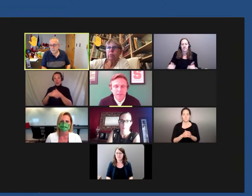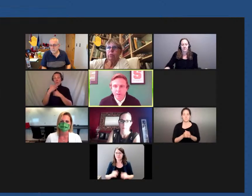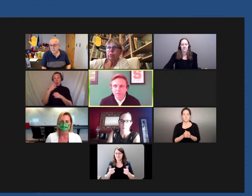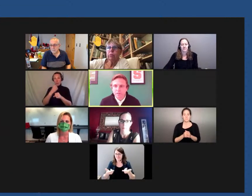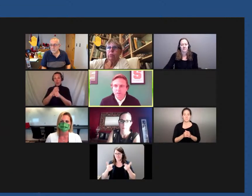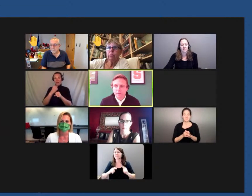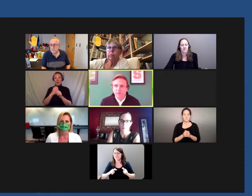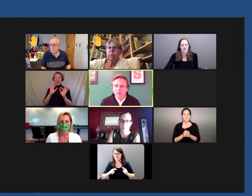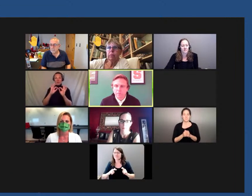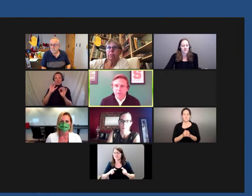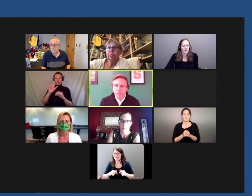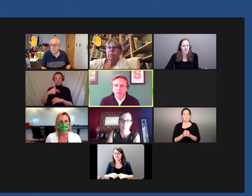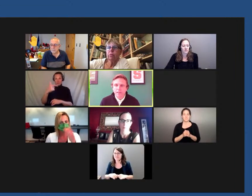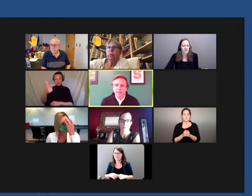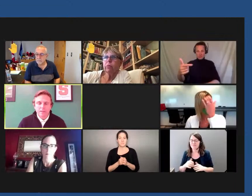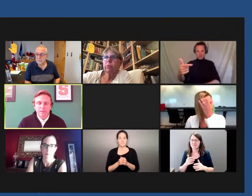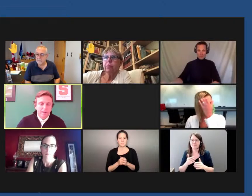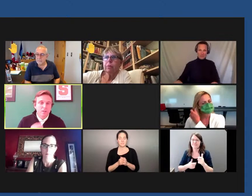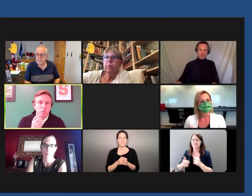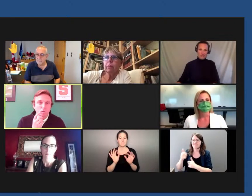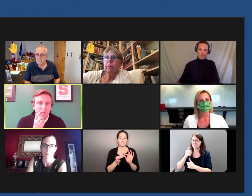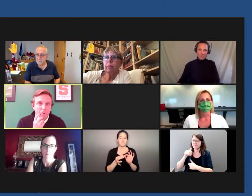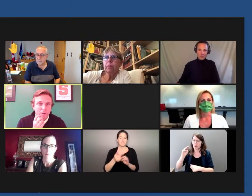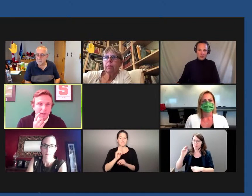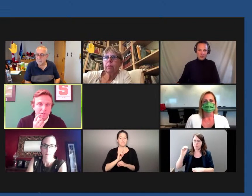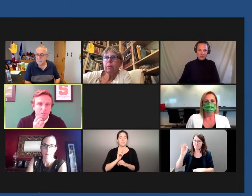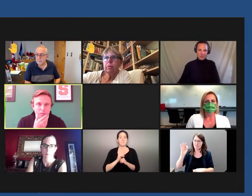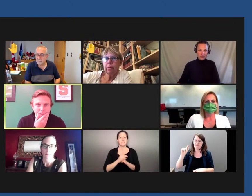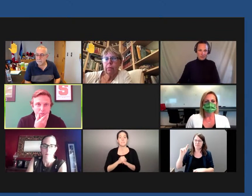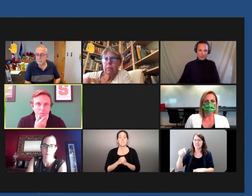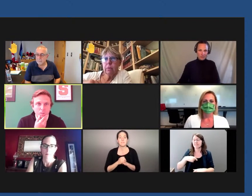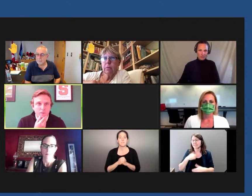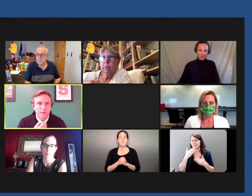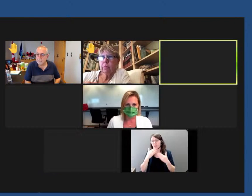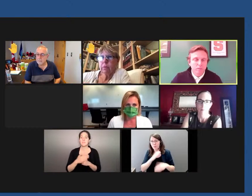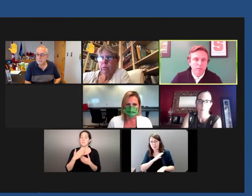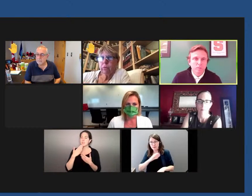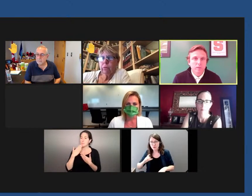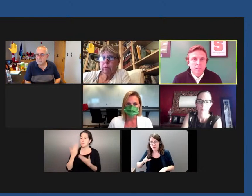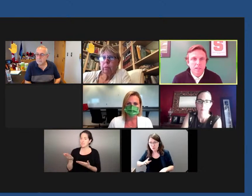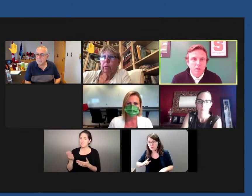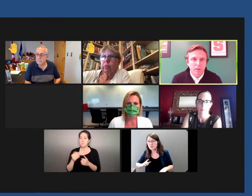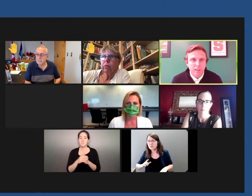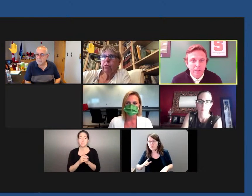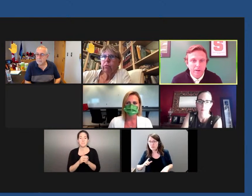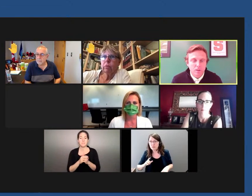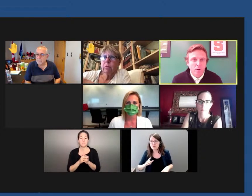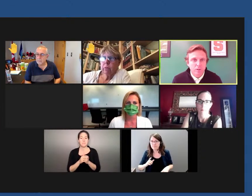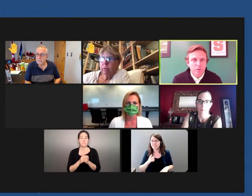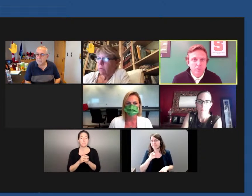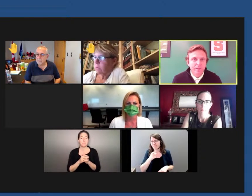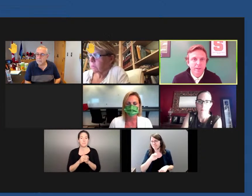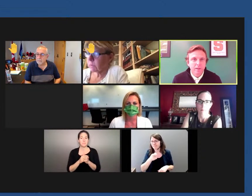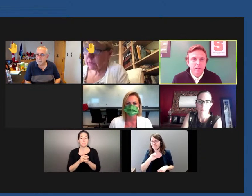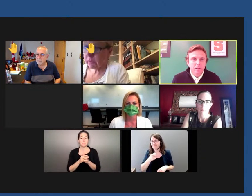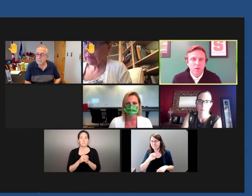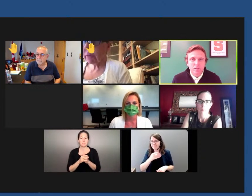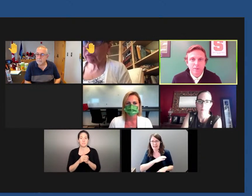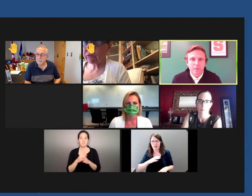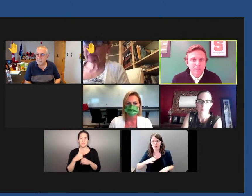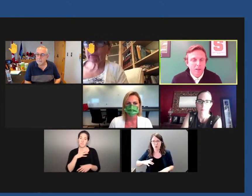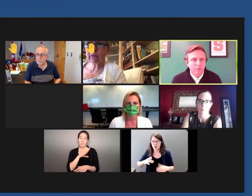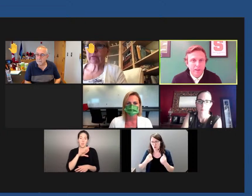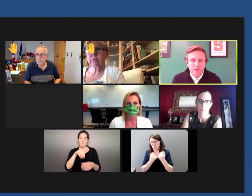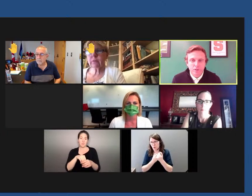Thank you, Councillor. Appreciate that. Yeah, so we'll be a part of that. Obviously, you sit on the council sponsors group